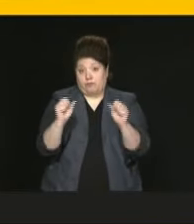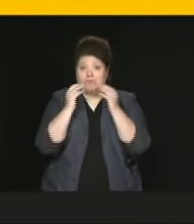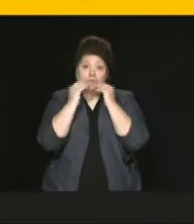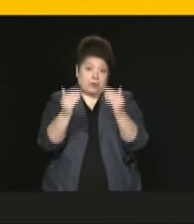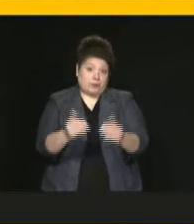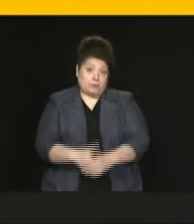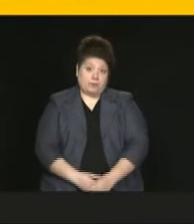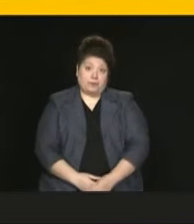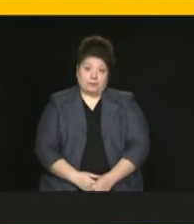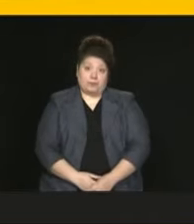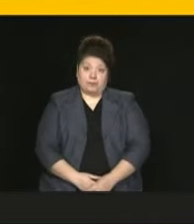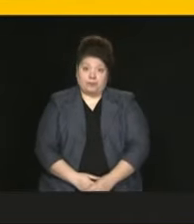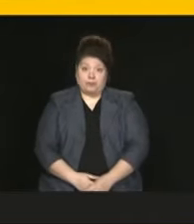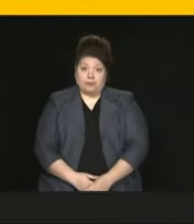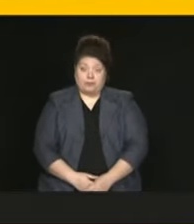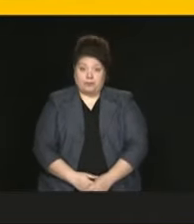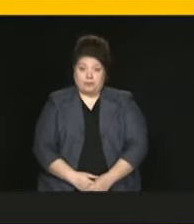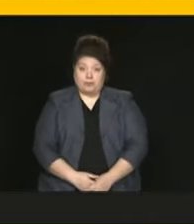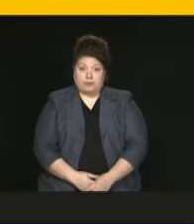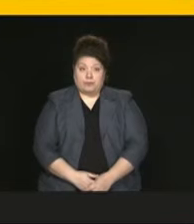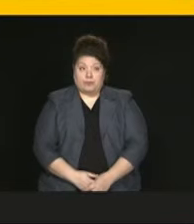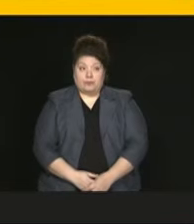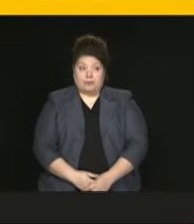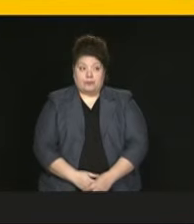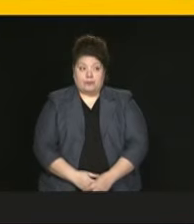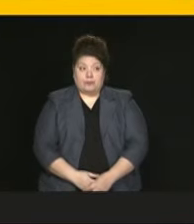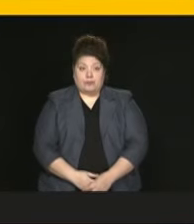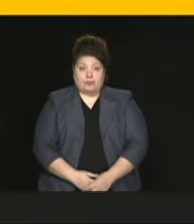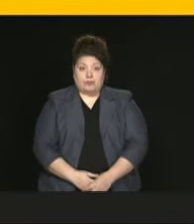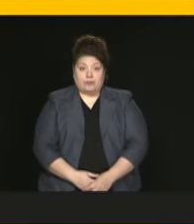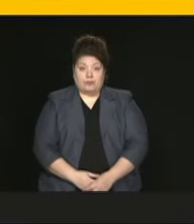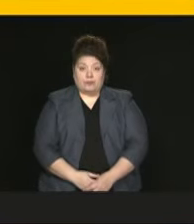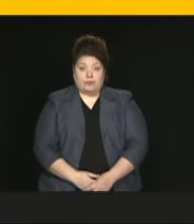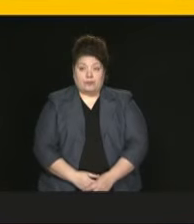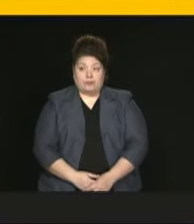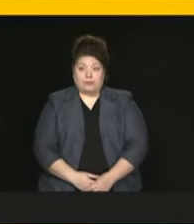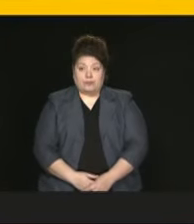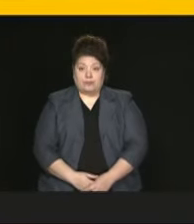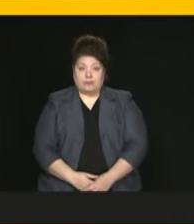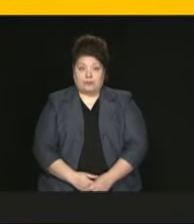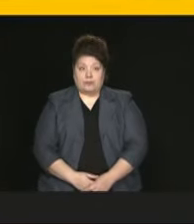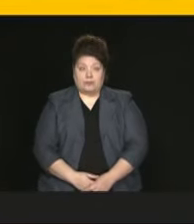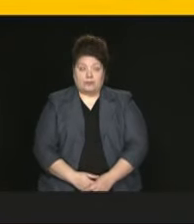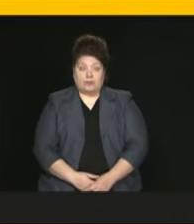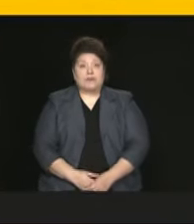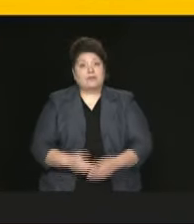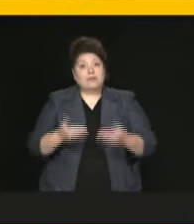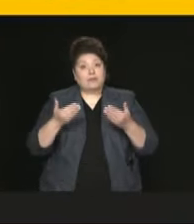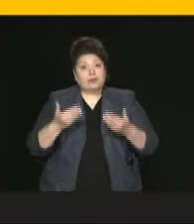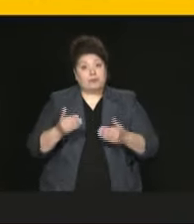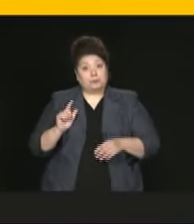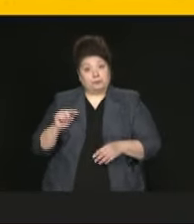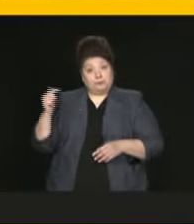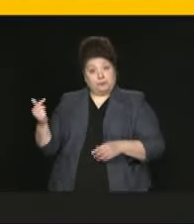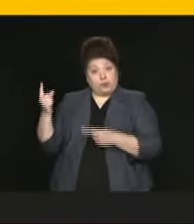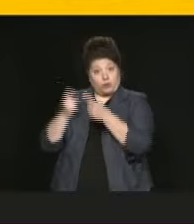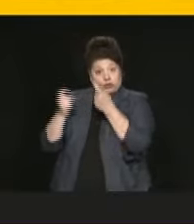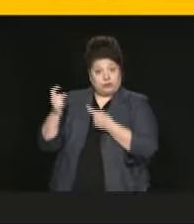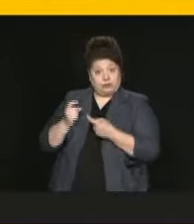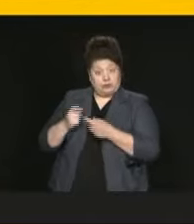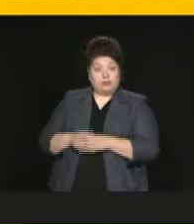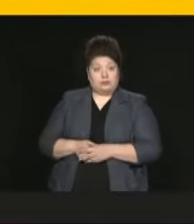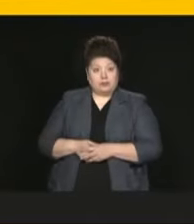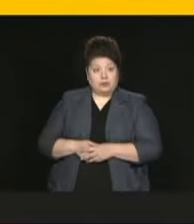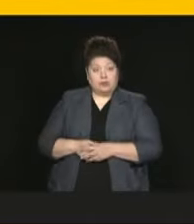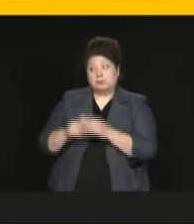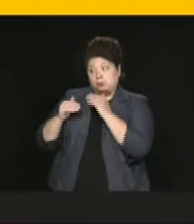Maintenant, on est impatient. We will begin with questions now. Questions, one question, one follow-up, et on va venir dans la salle